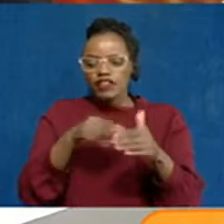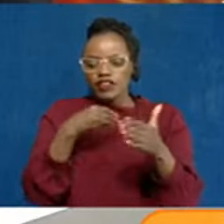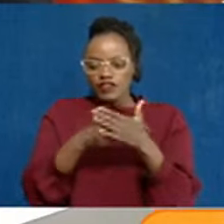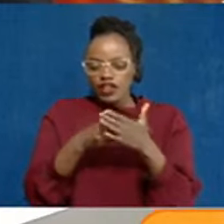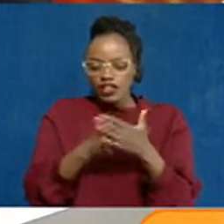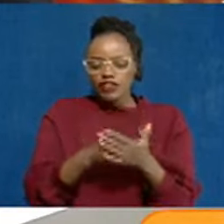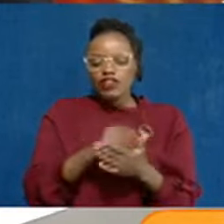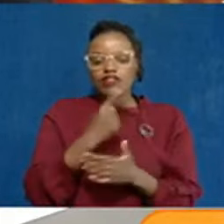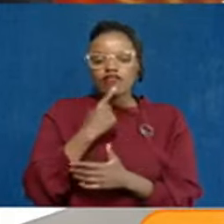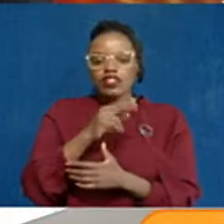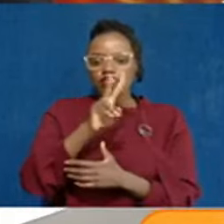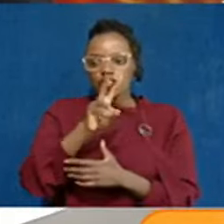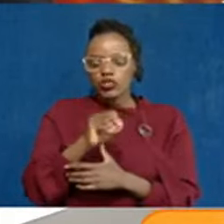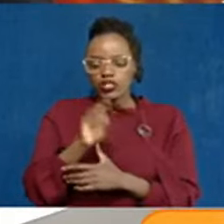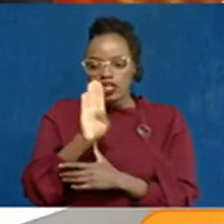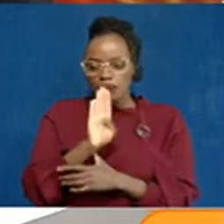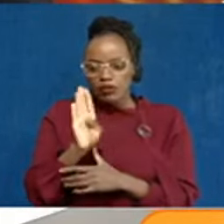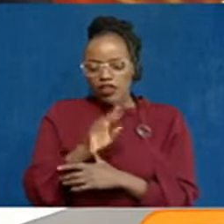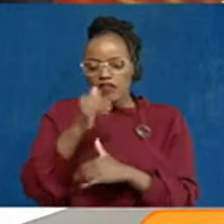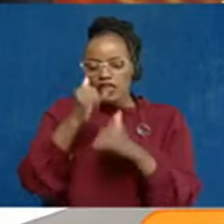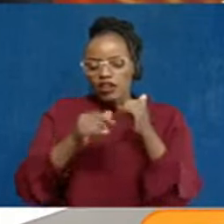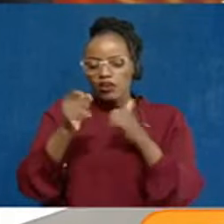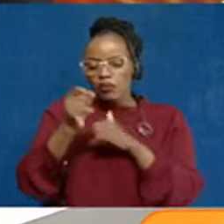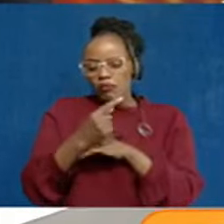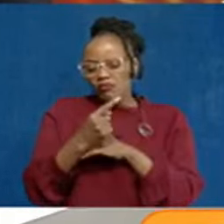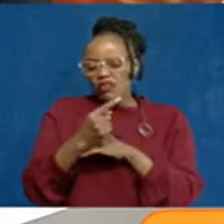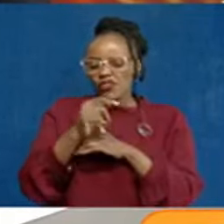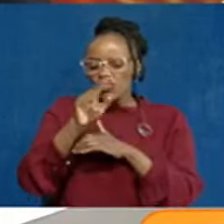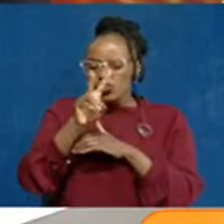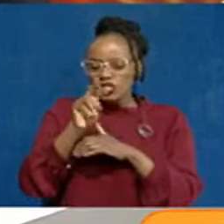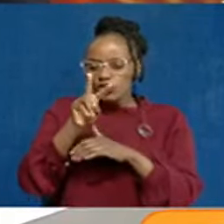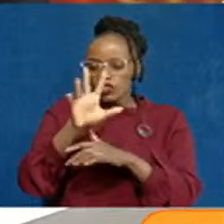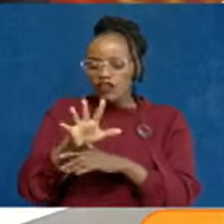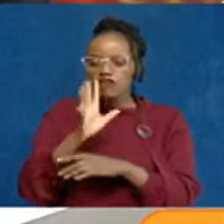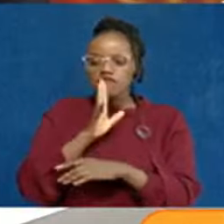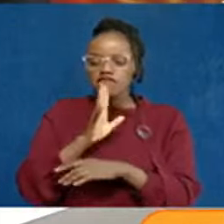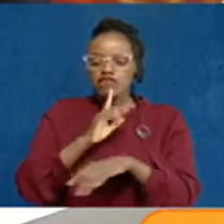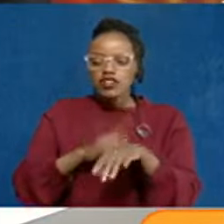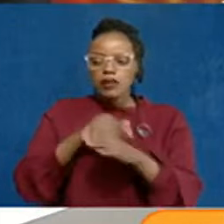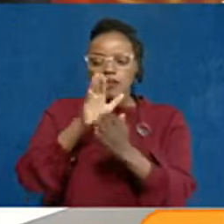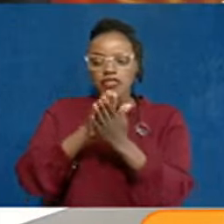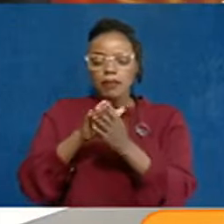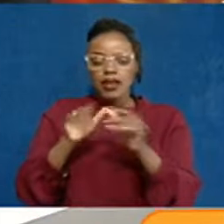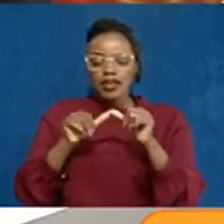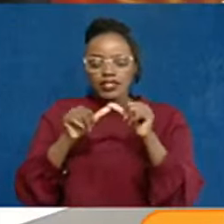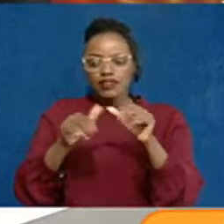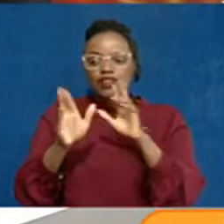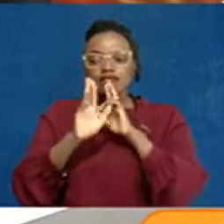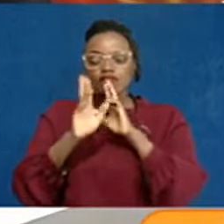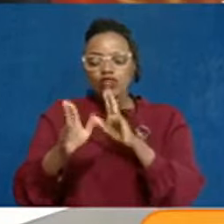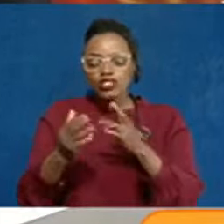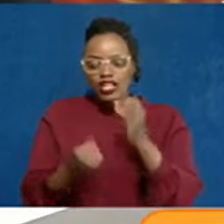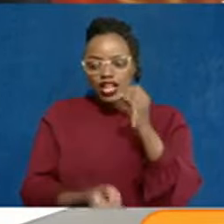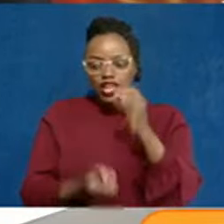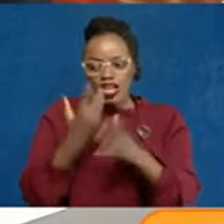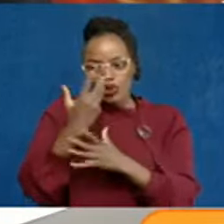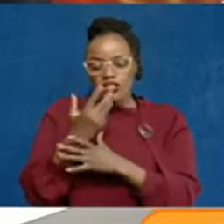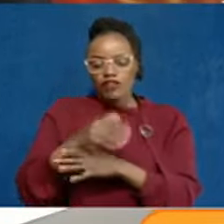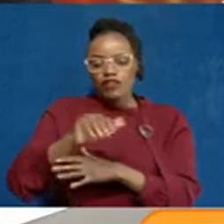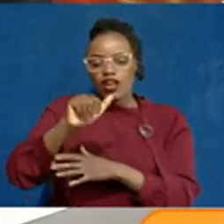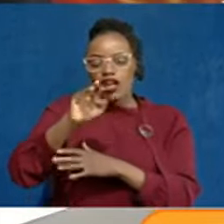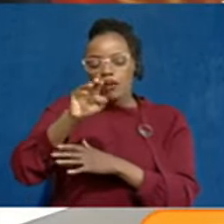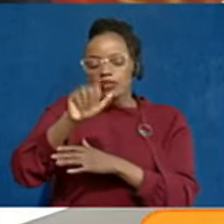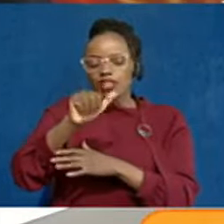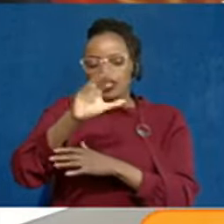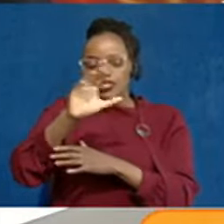120 billion shillings by the end of 2025. Speaking during the bank's sustainability report launch, Absa Bank CEO